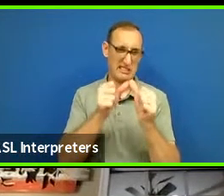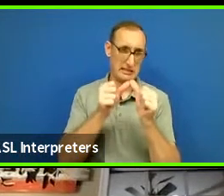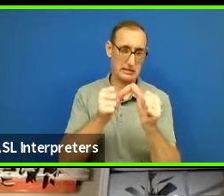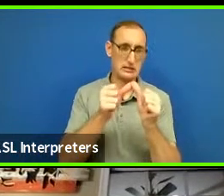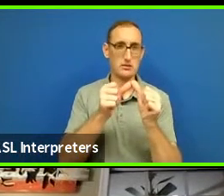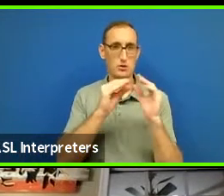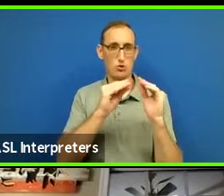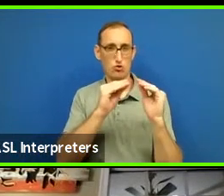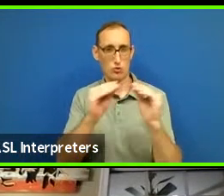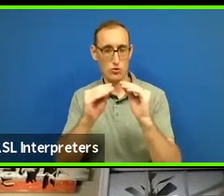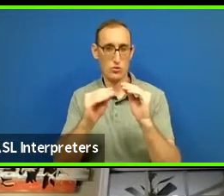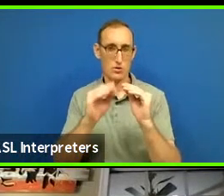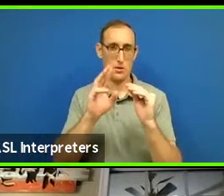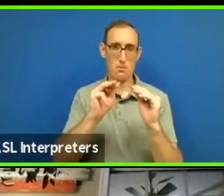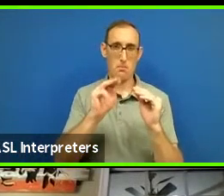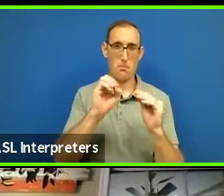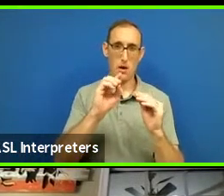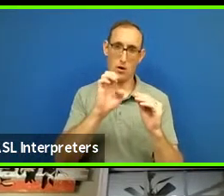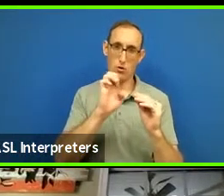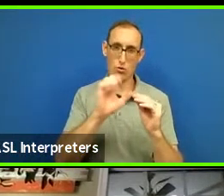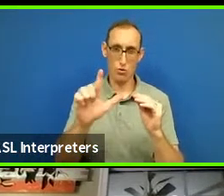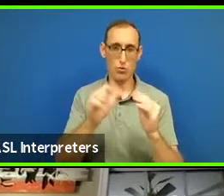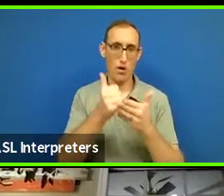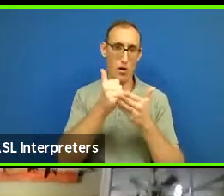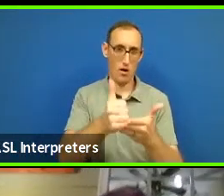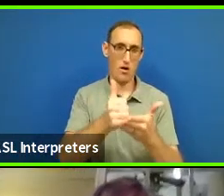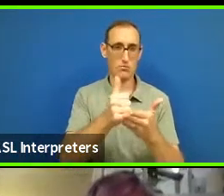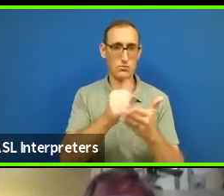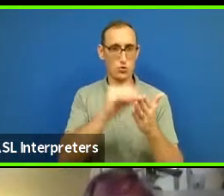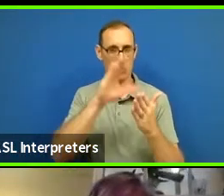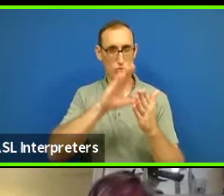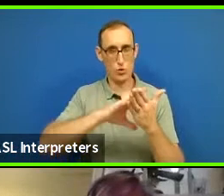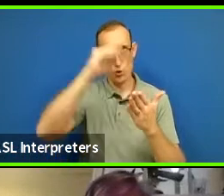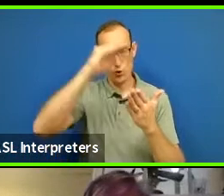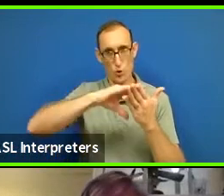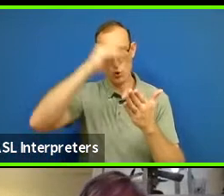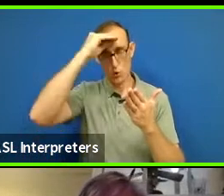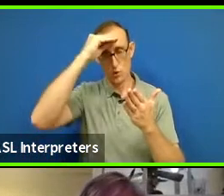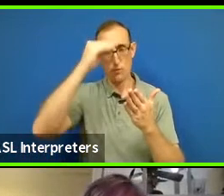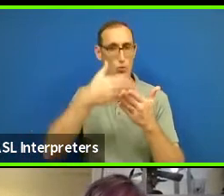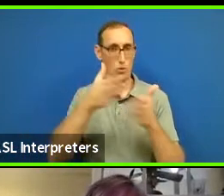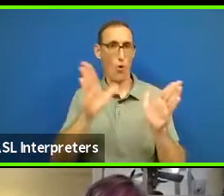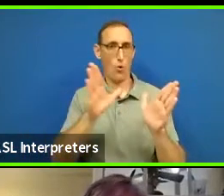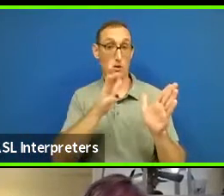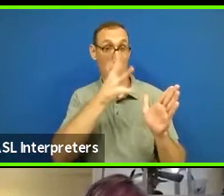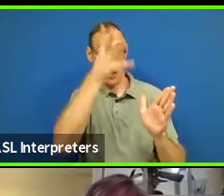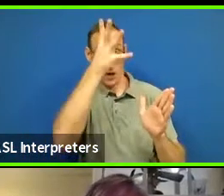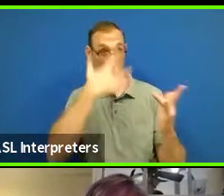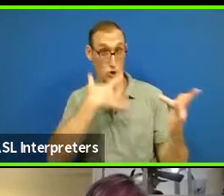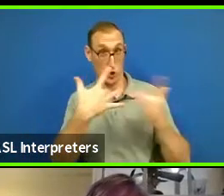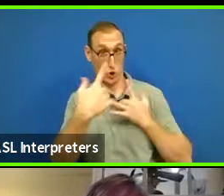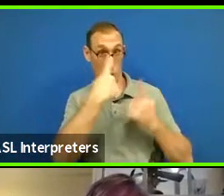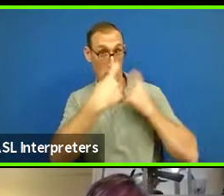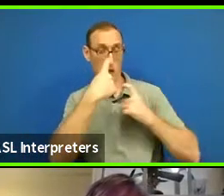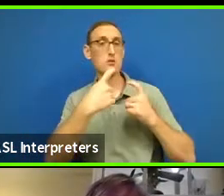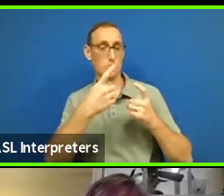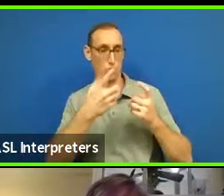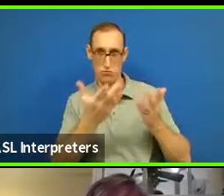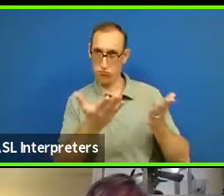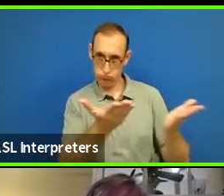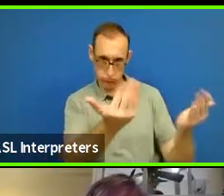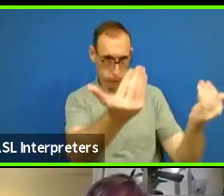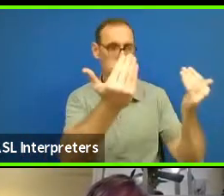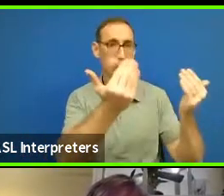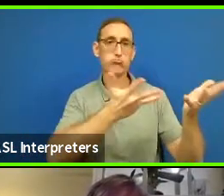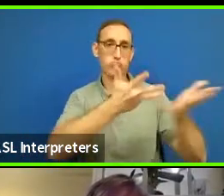to learning. But we are very open to having those conversations with parents. And I'll just wrap up, Dr. Gant.